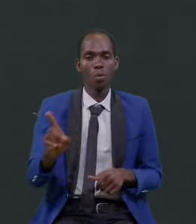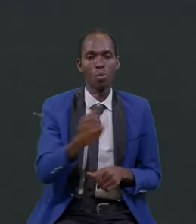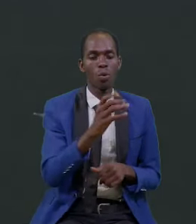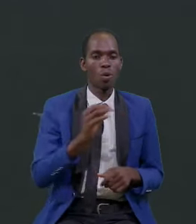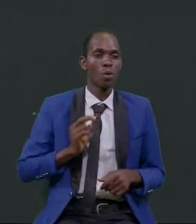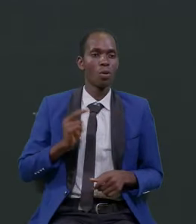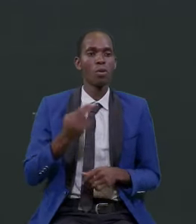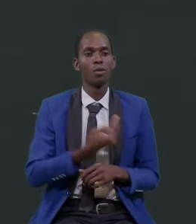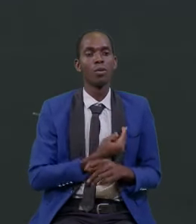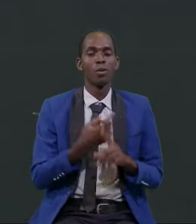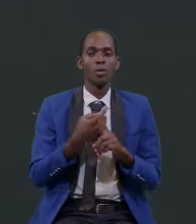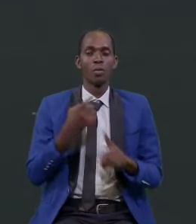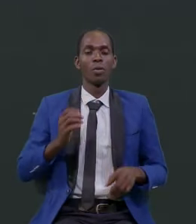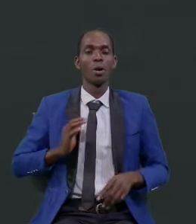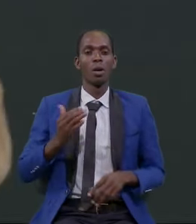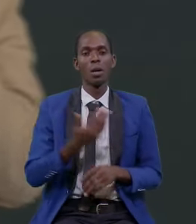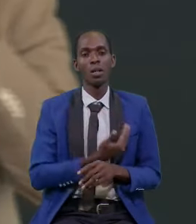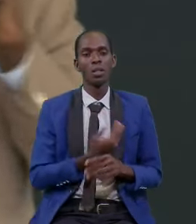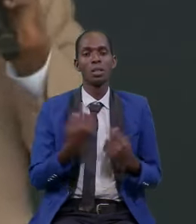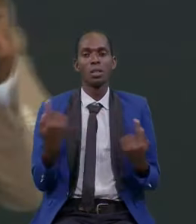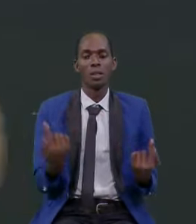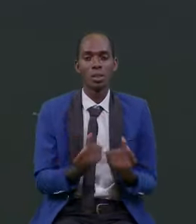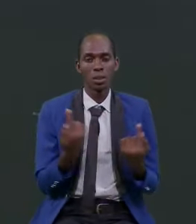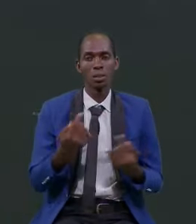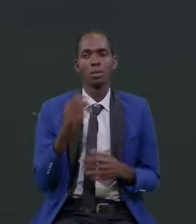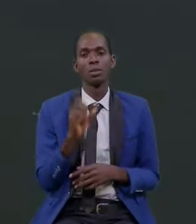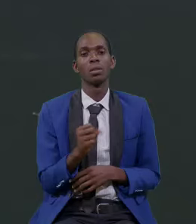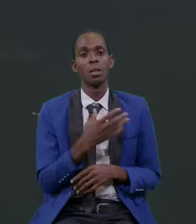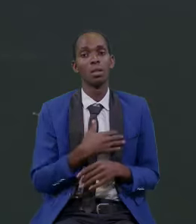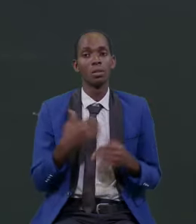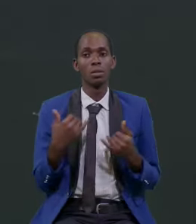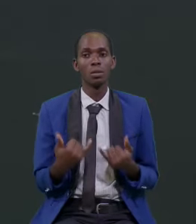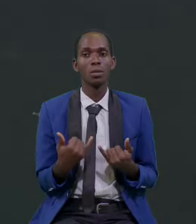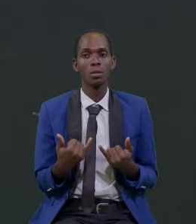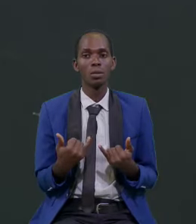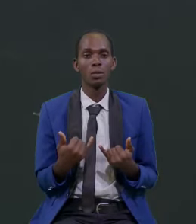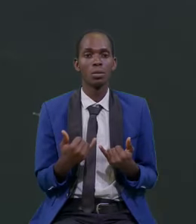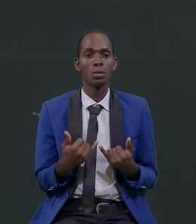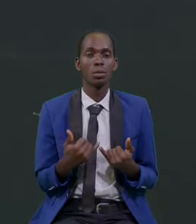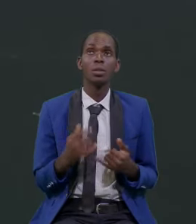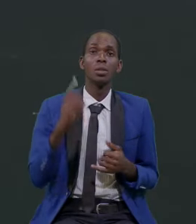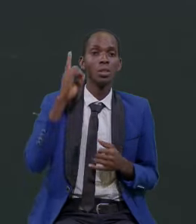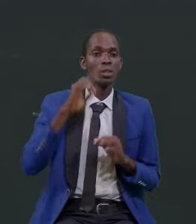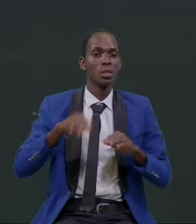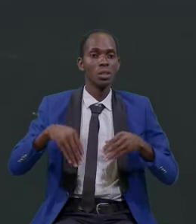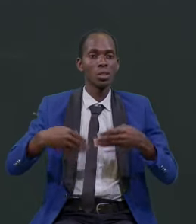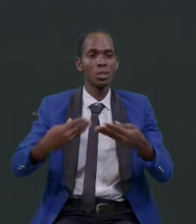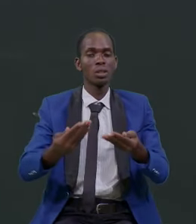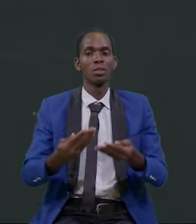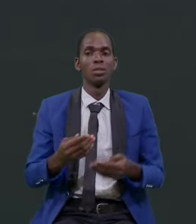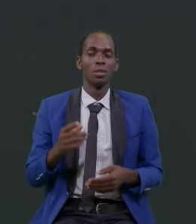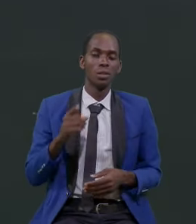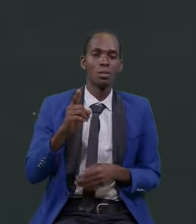from our iniquities. And now he gives him the final word,